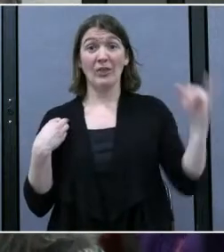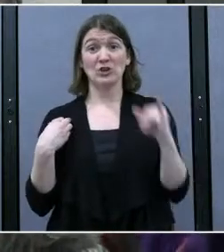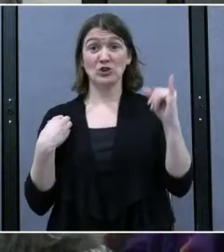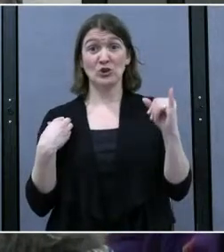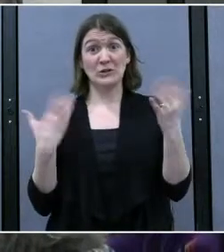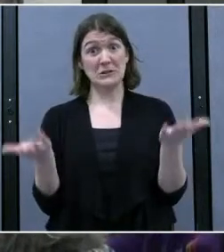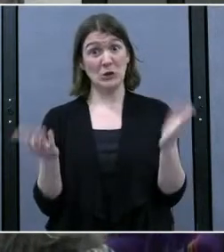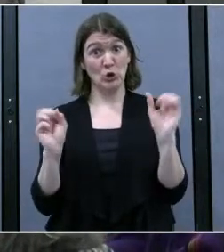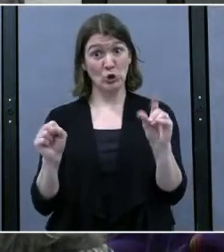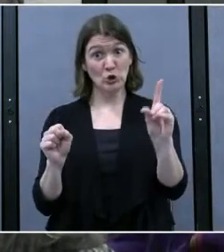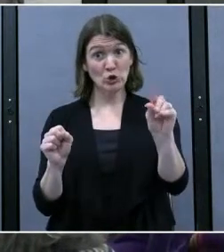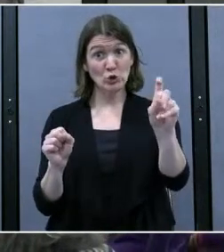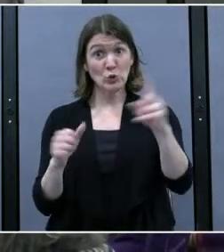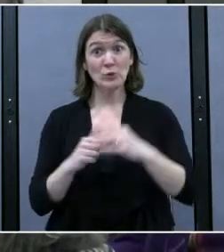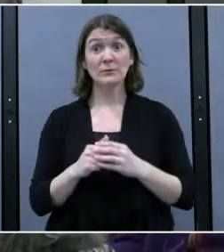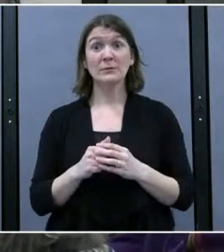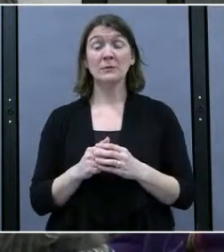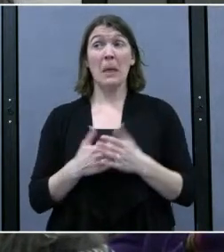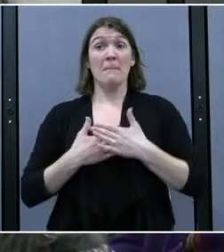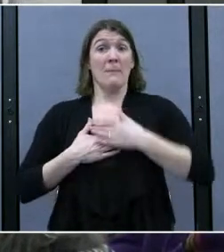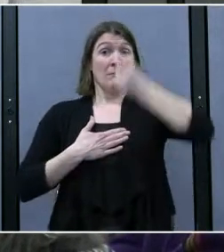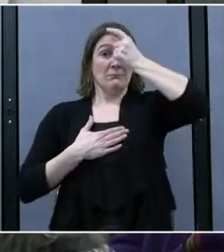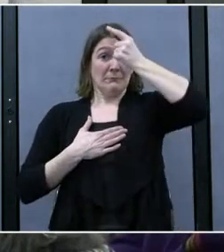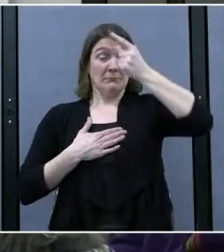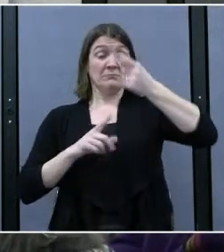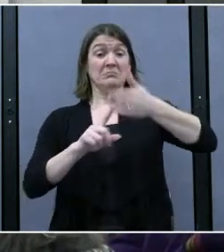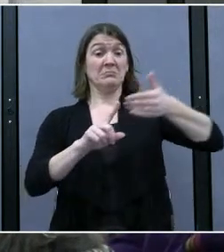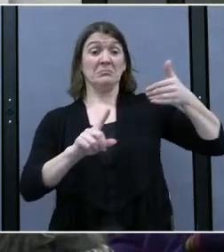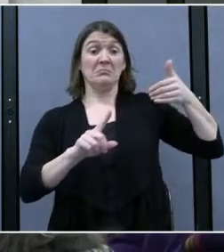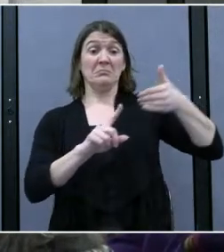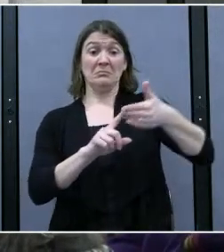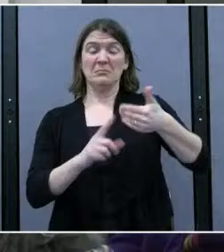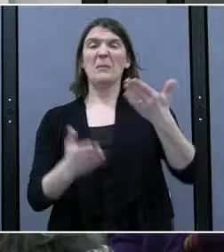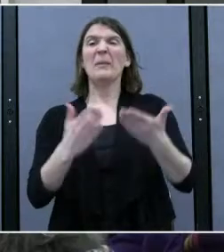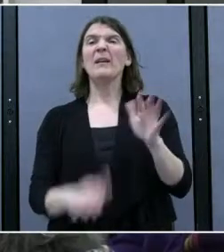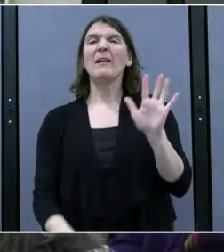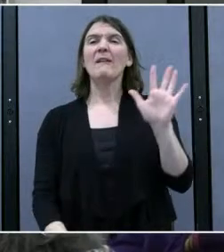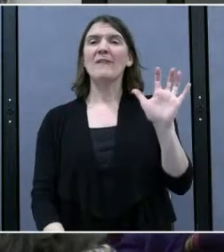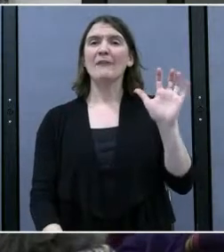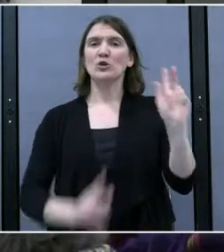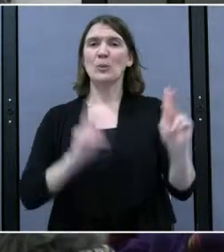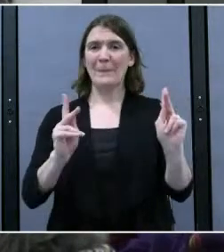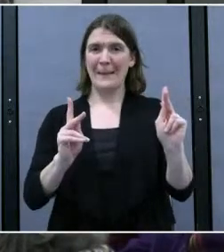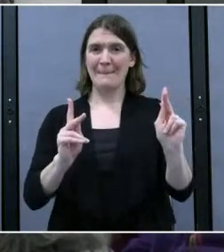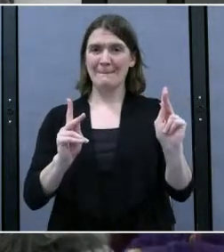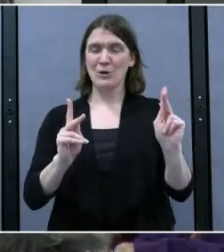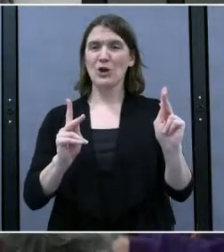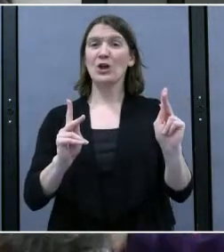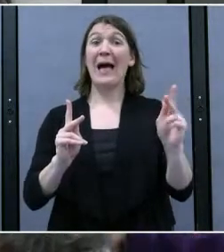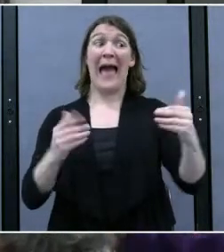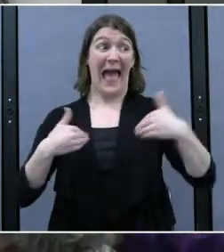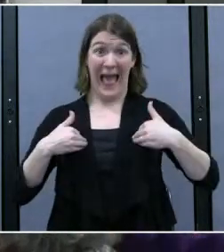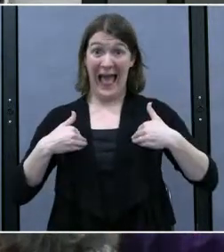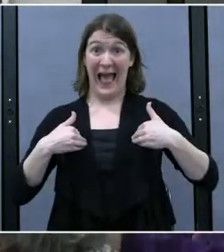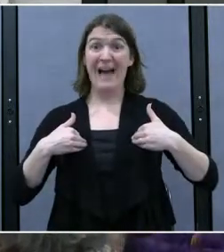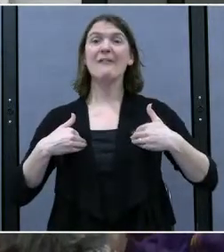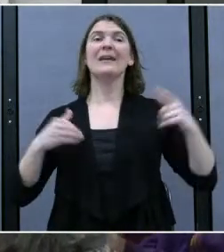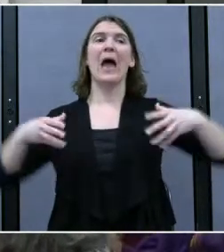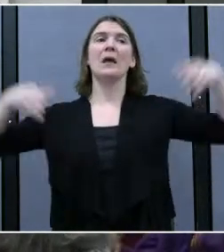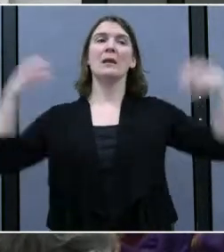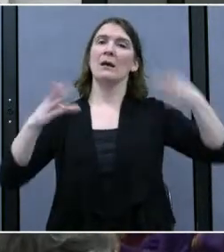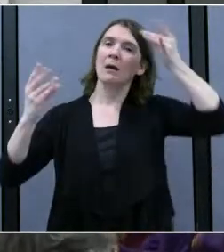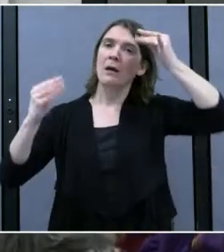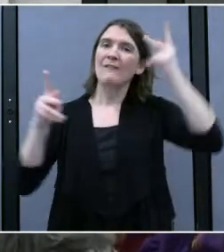My understanding is that from the past is that about 500 people is a good number to start to think of